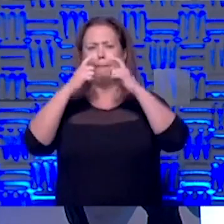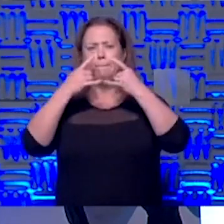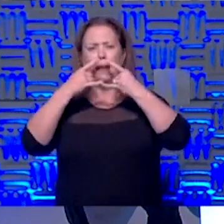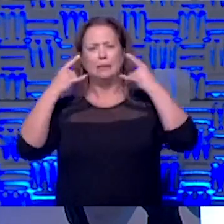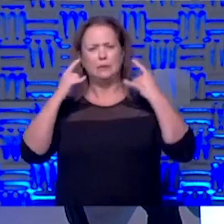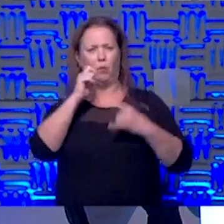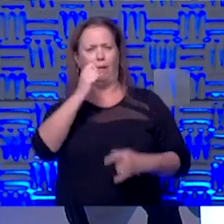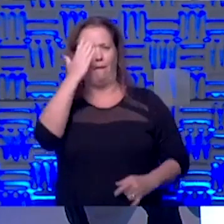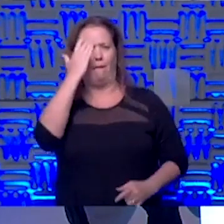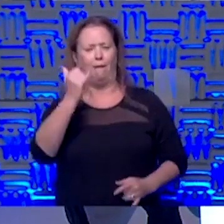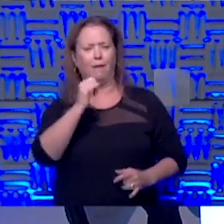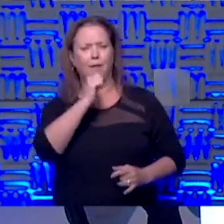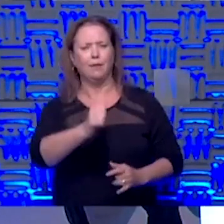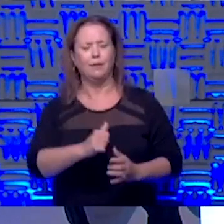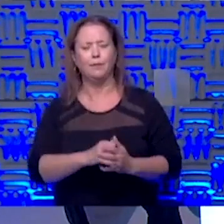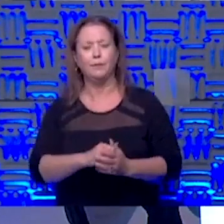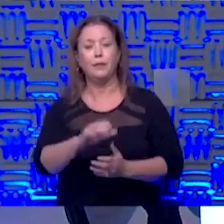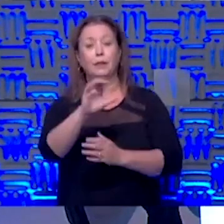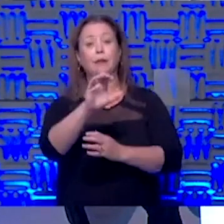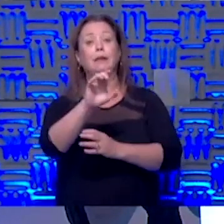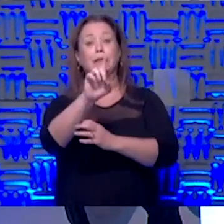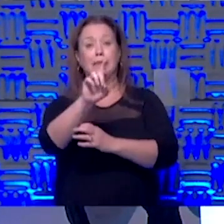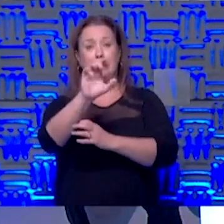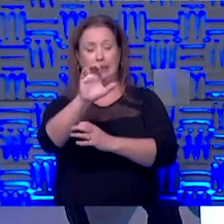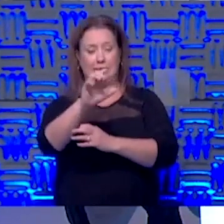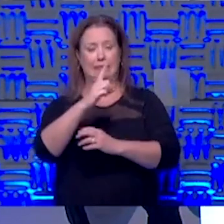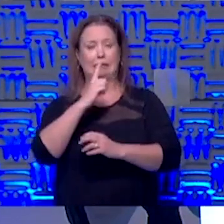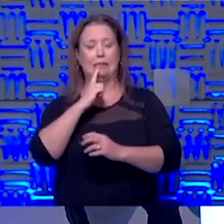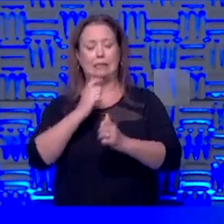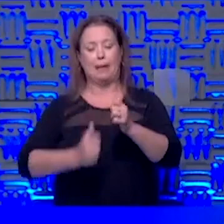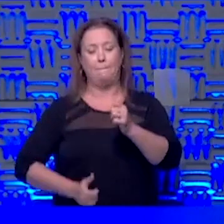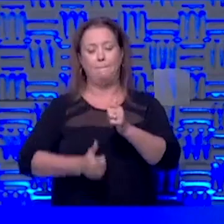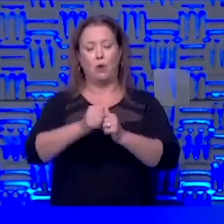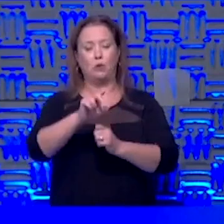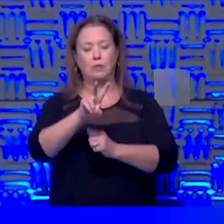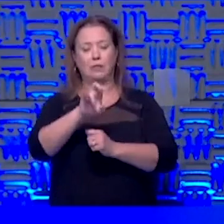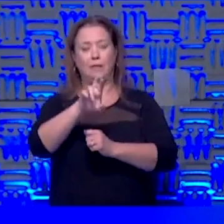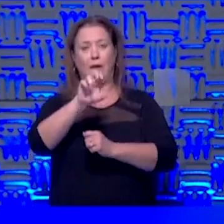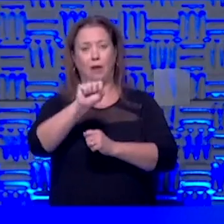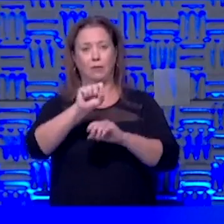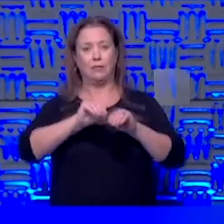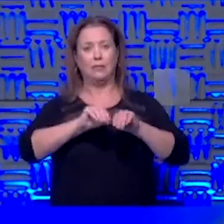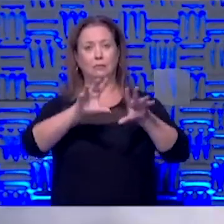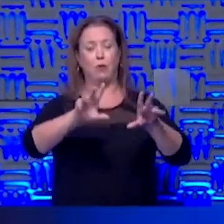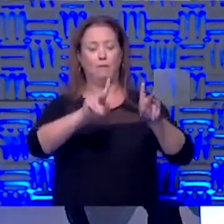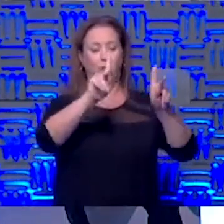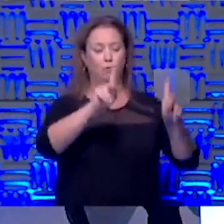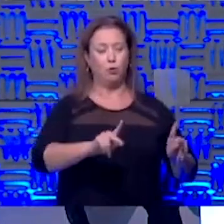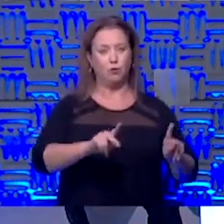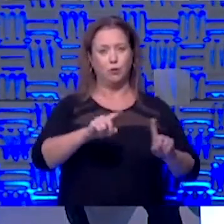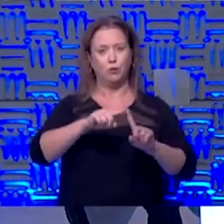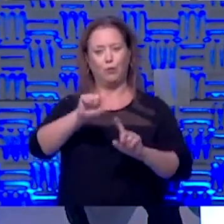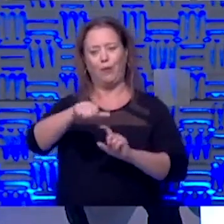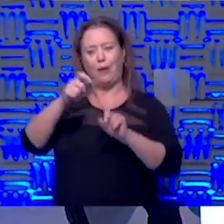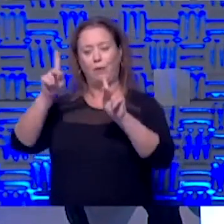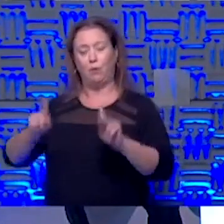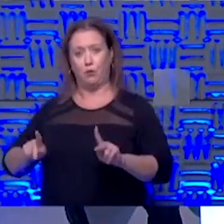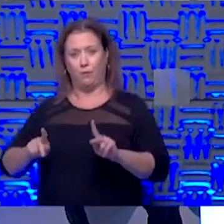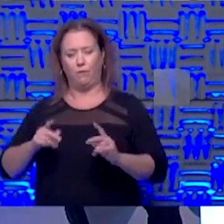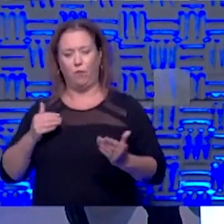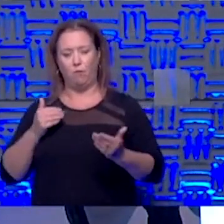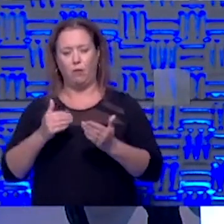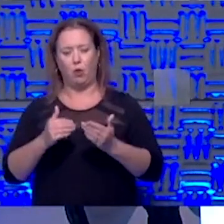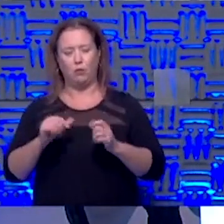are. Yeah, absolutely. So the CDC does say that mostly the virus is spread from person to person in close contact, but it can be spread